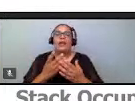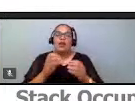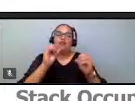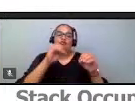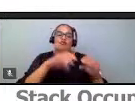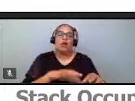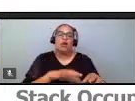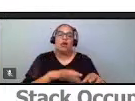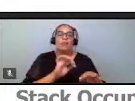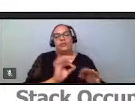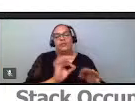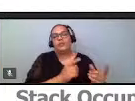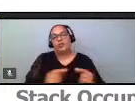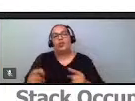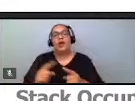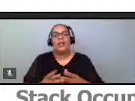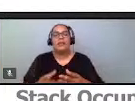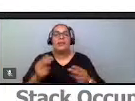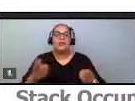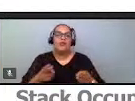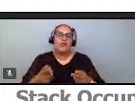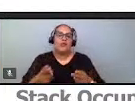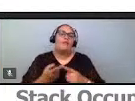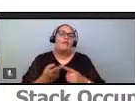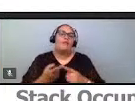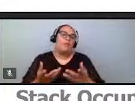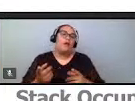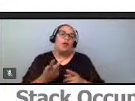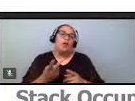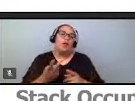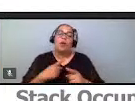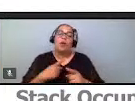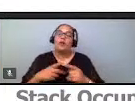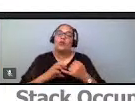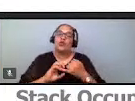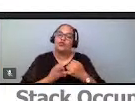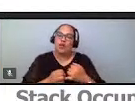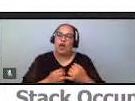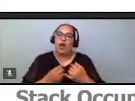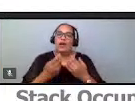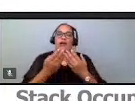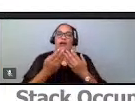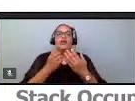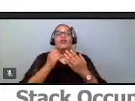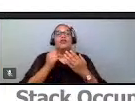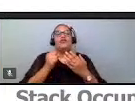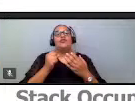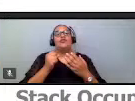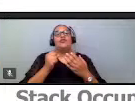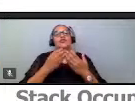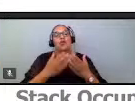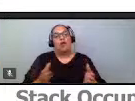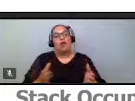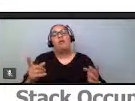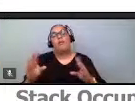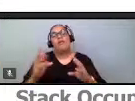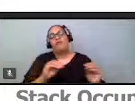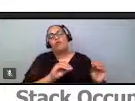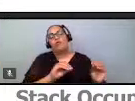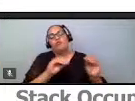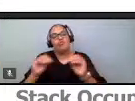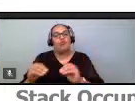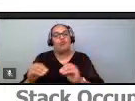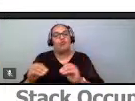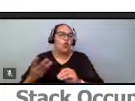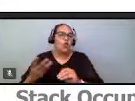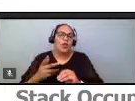at bcon and then get rail from there prior to term stack opening and then from there they get moved across to